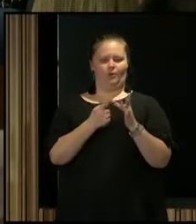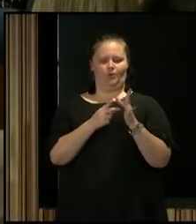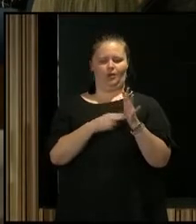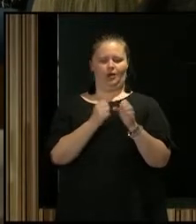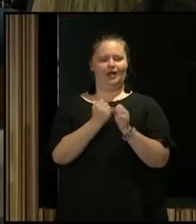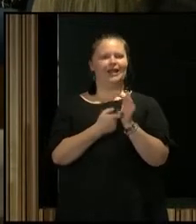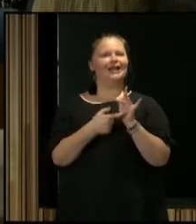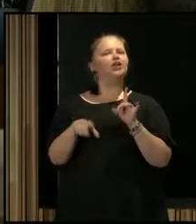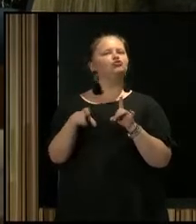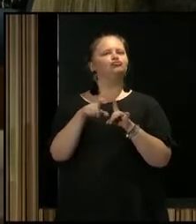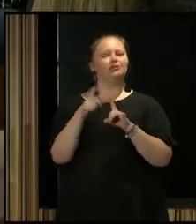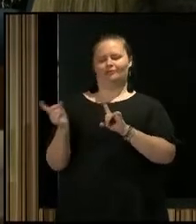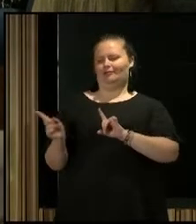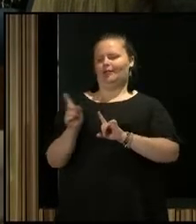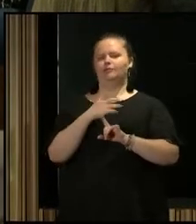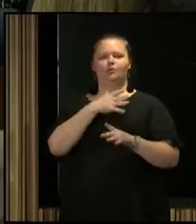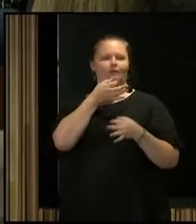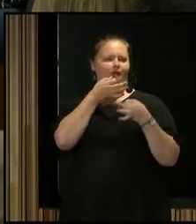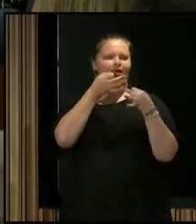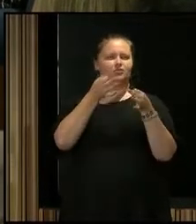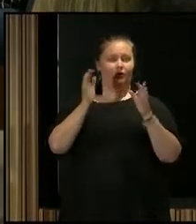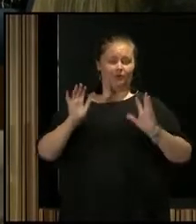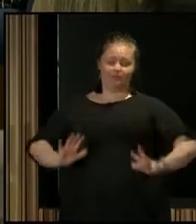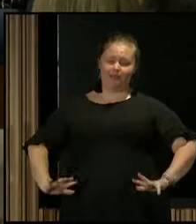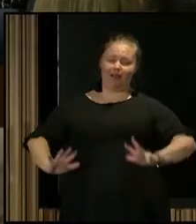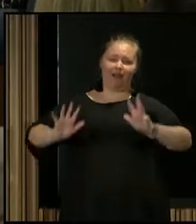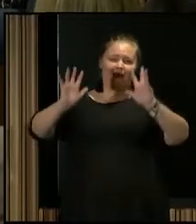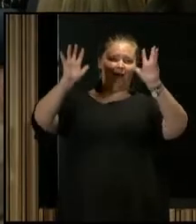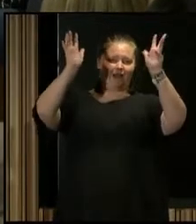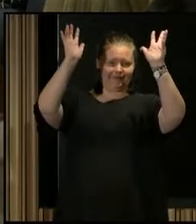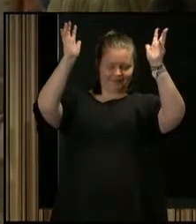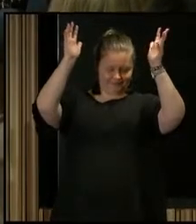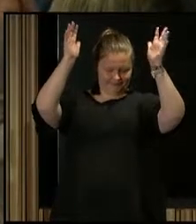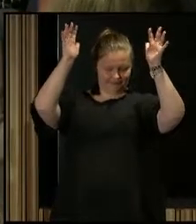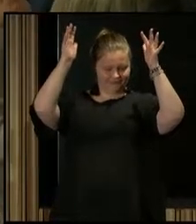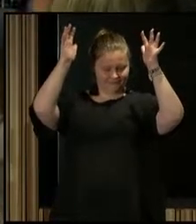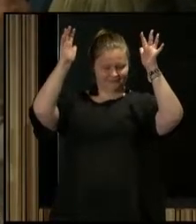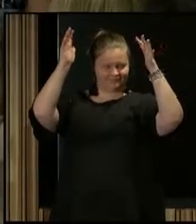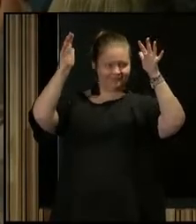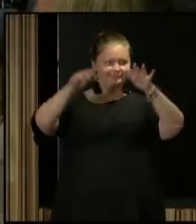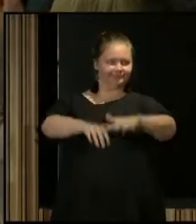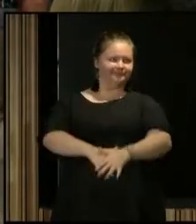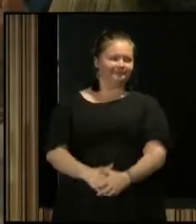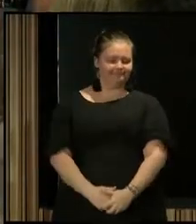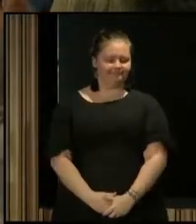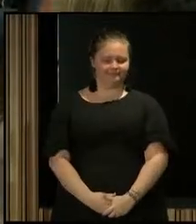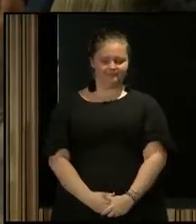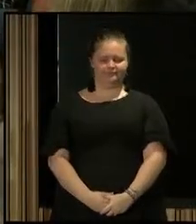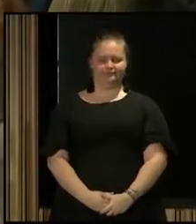just want to really ask everyone again to just give a huge round of applause for Astrid. Thank you so much.